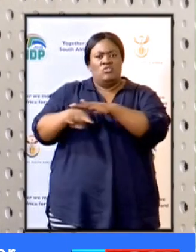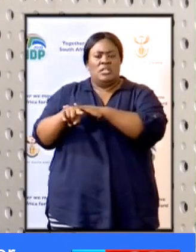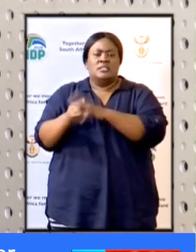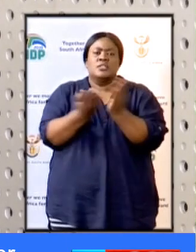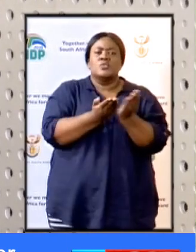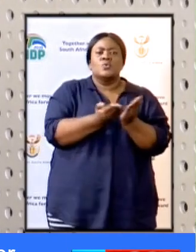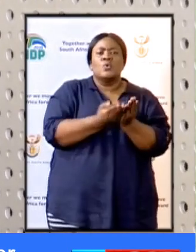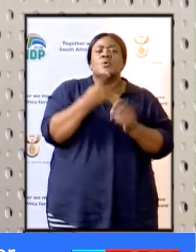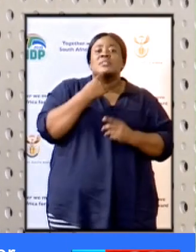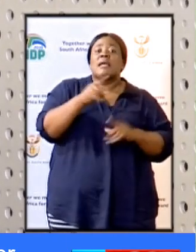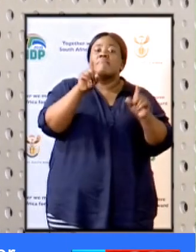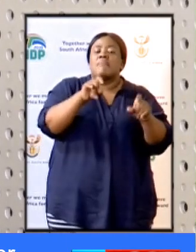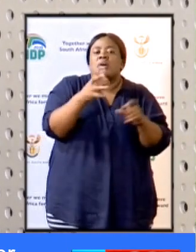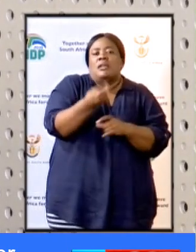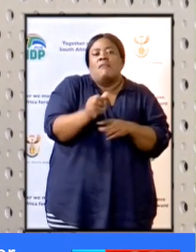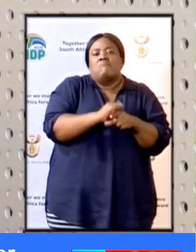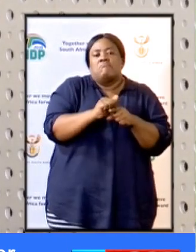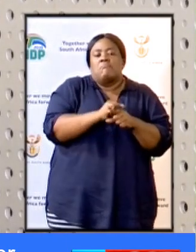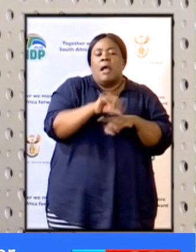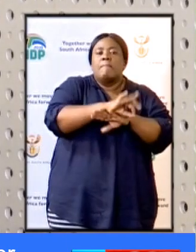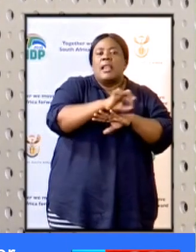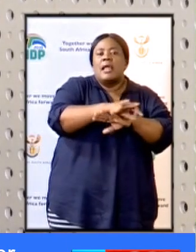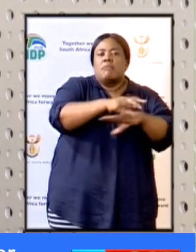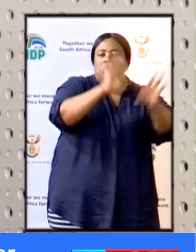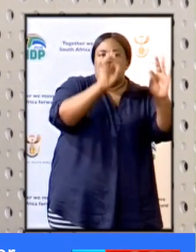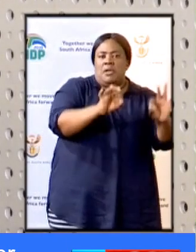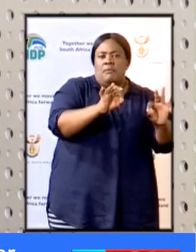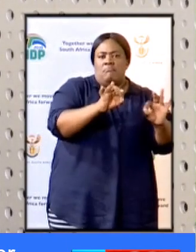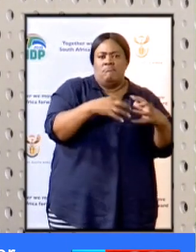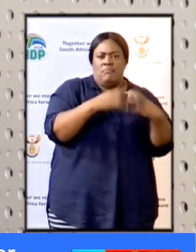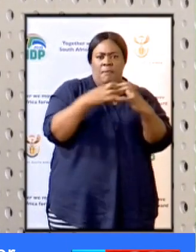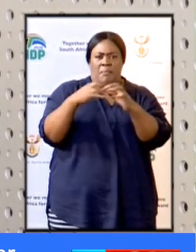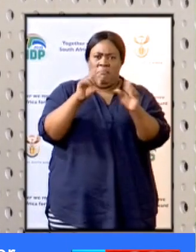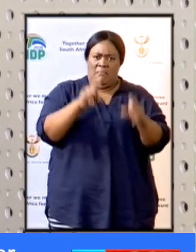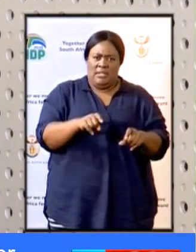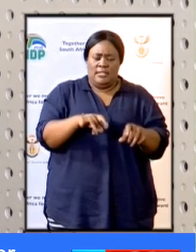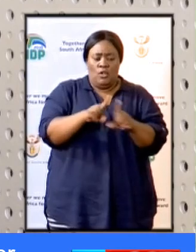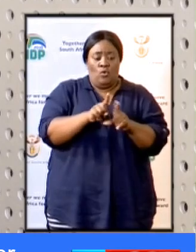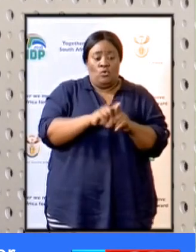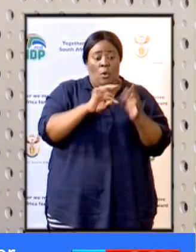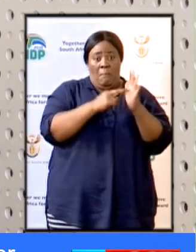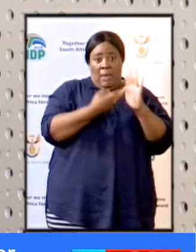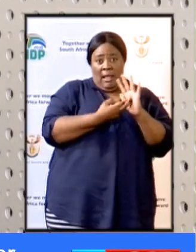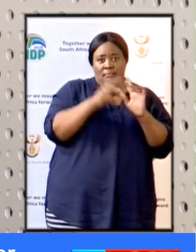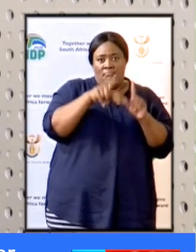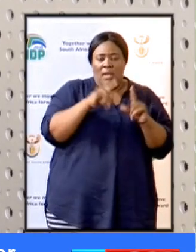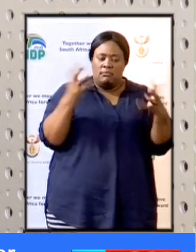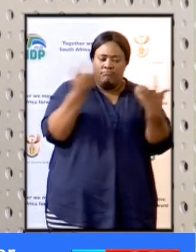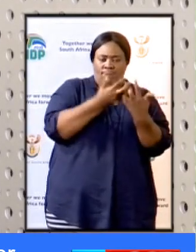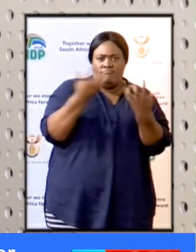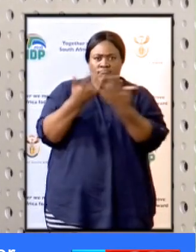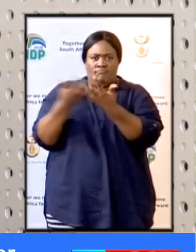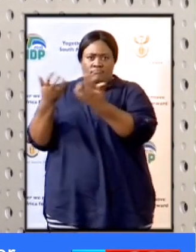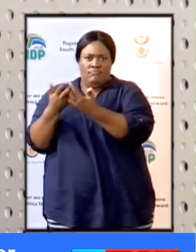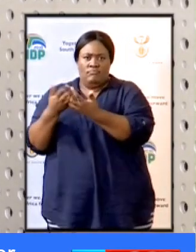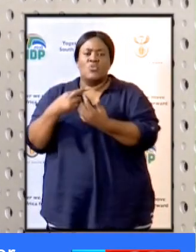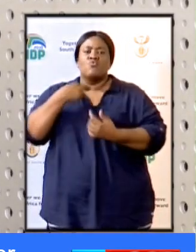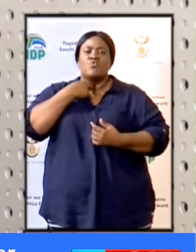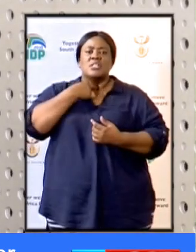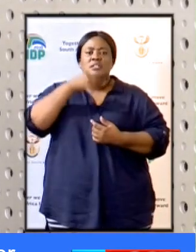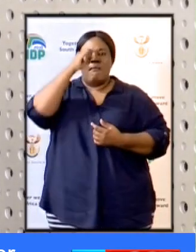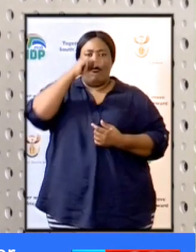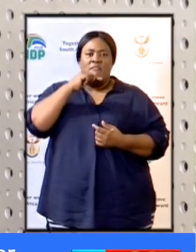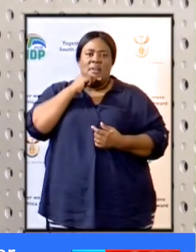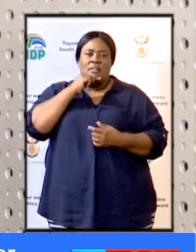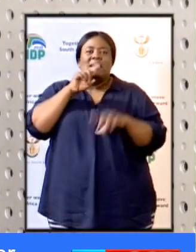must have practical and comprehensive plans, and the plans must always talk to risk profiles in the areas in which schools are